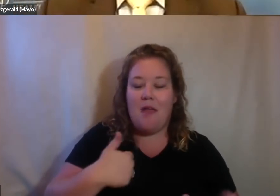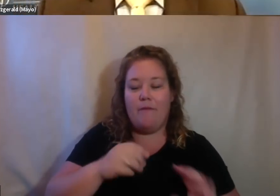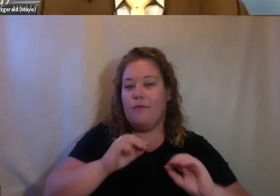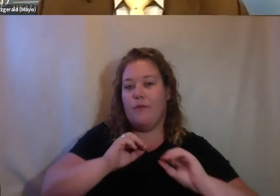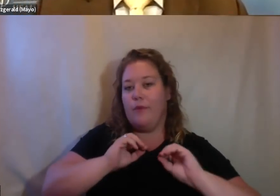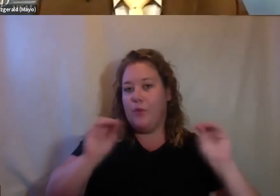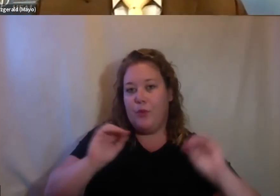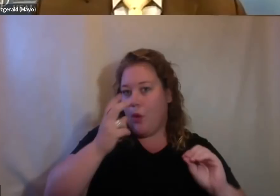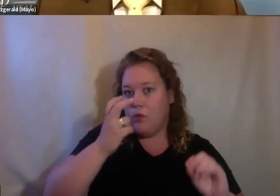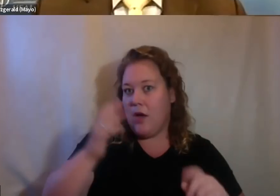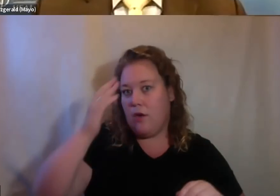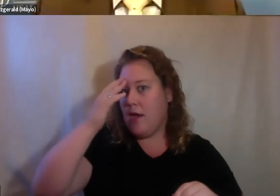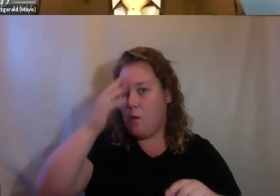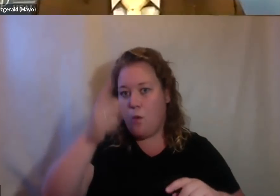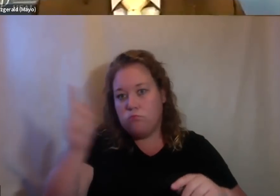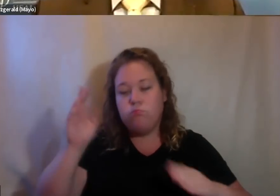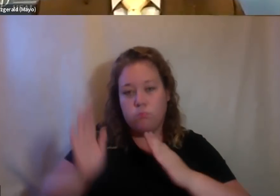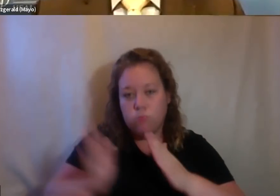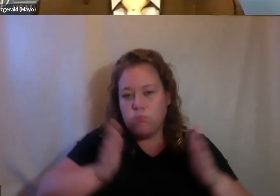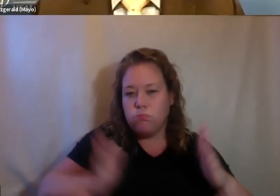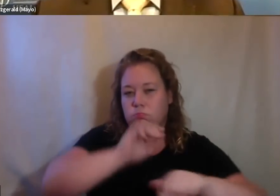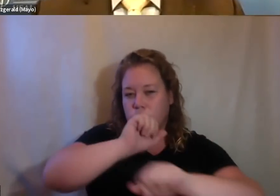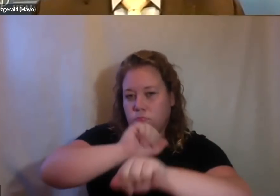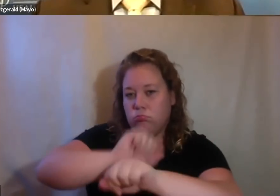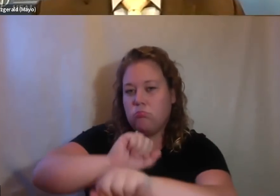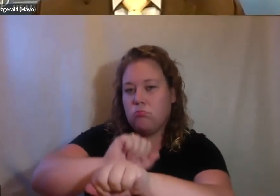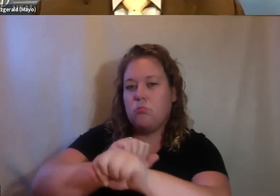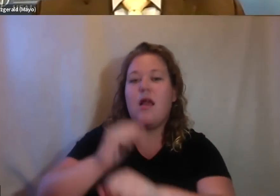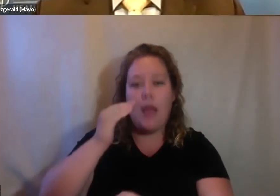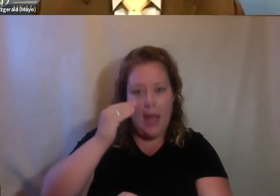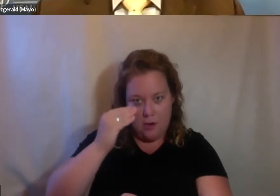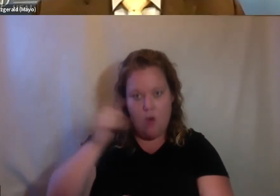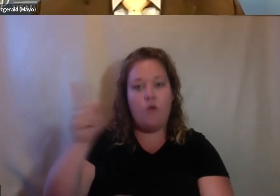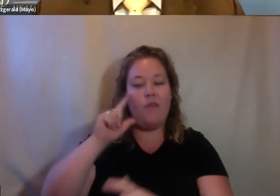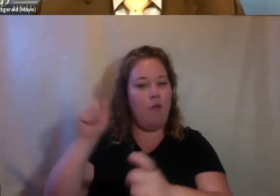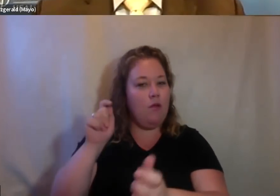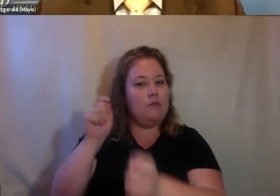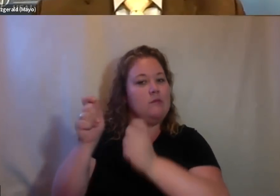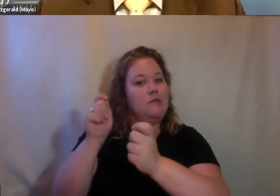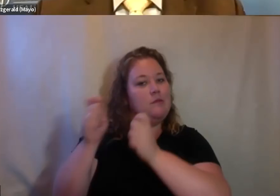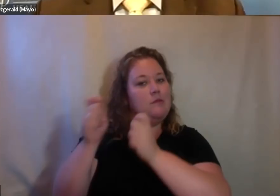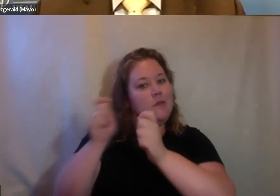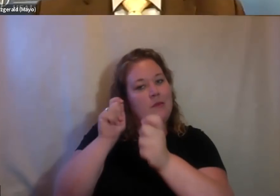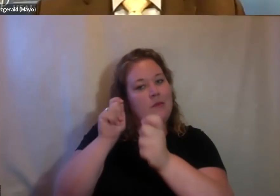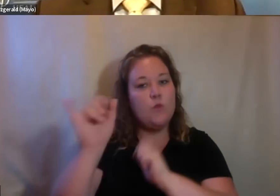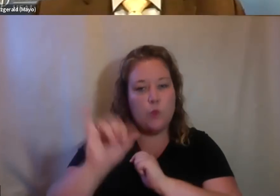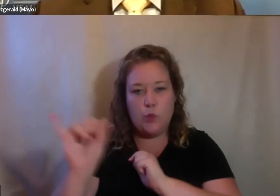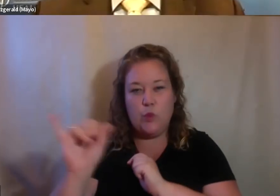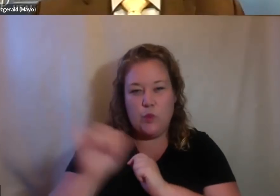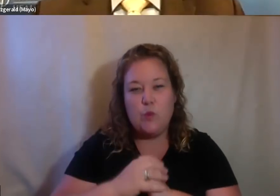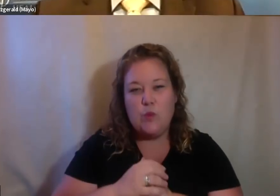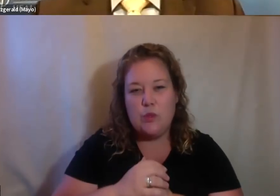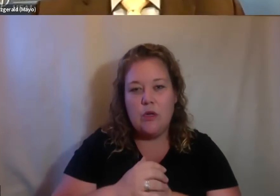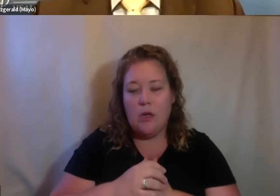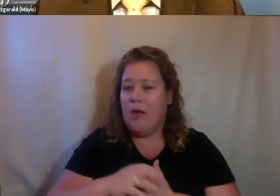the level of planning that the schools have done, that they can be responsive to that, and that will hopefully not present a challenge